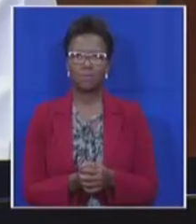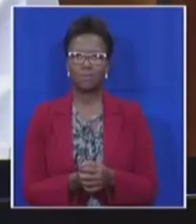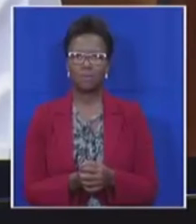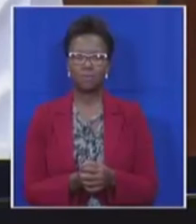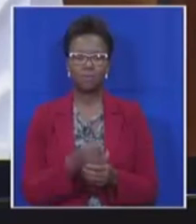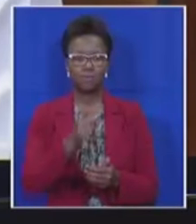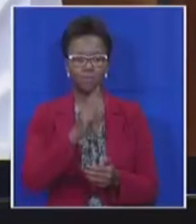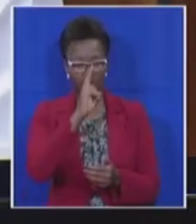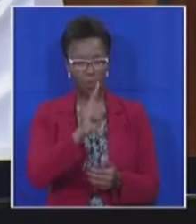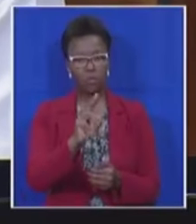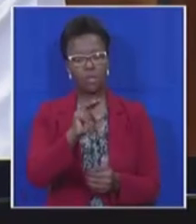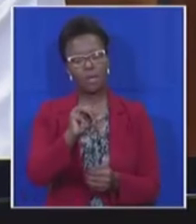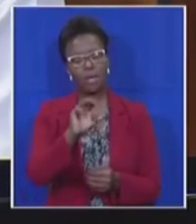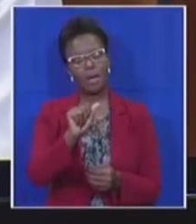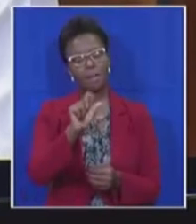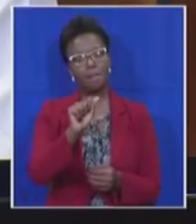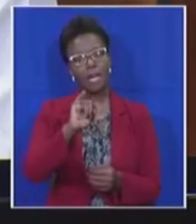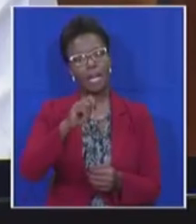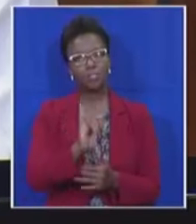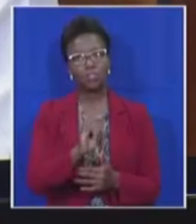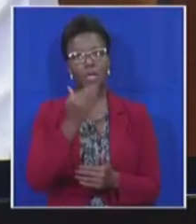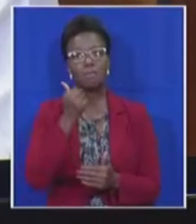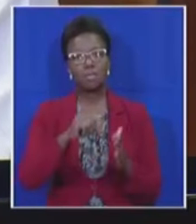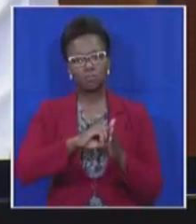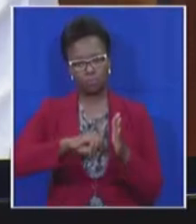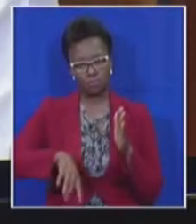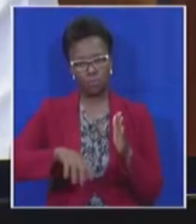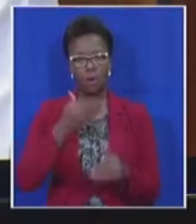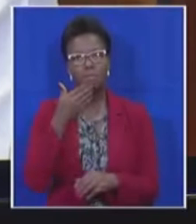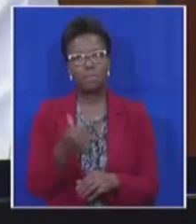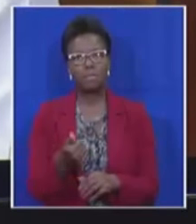Honourable Malachi, please withdraw.